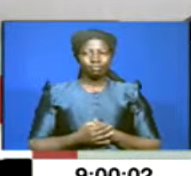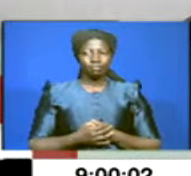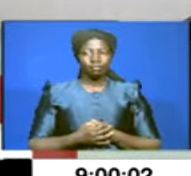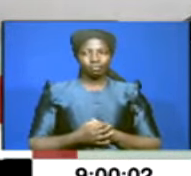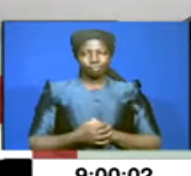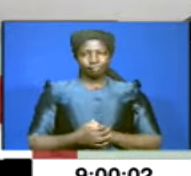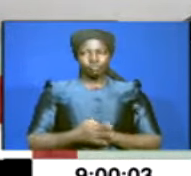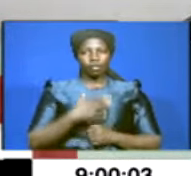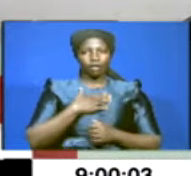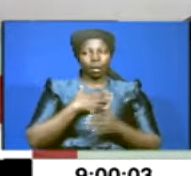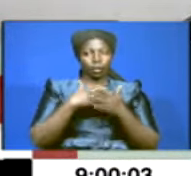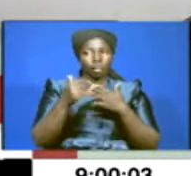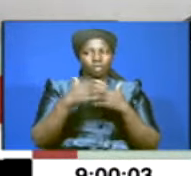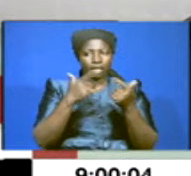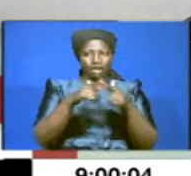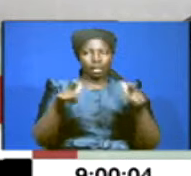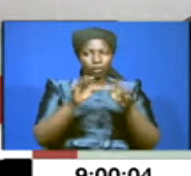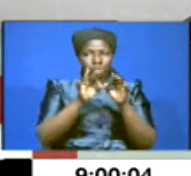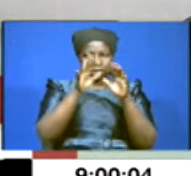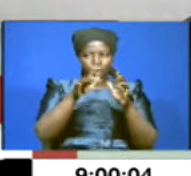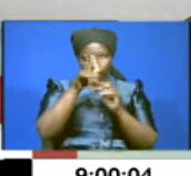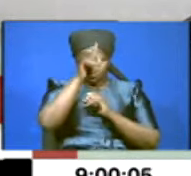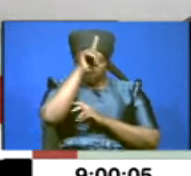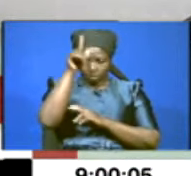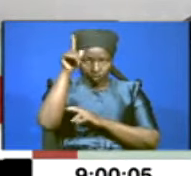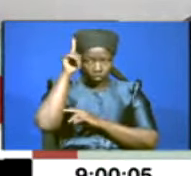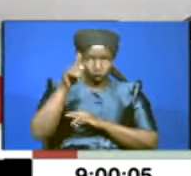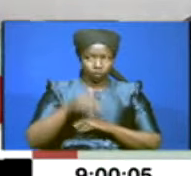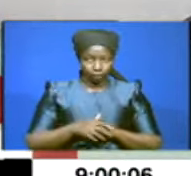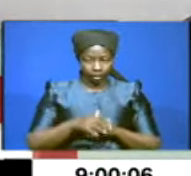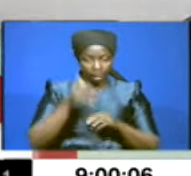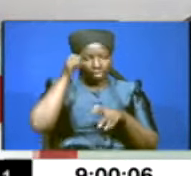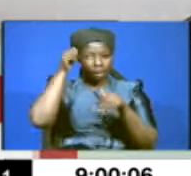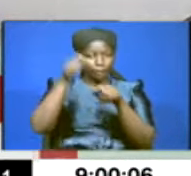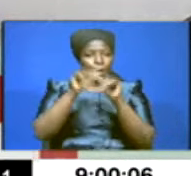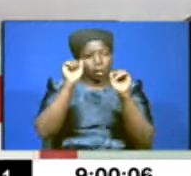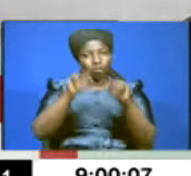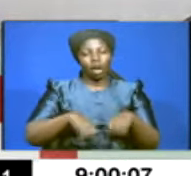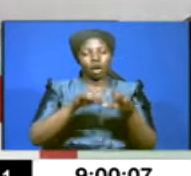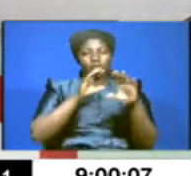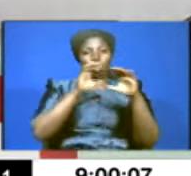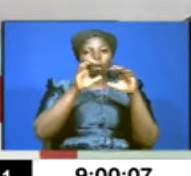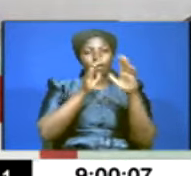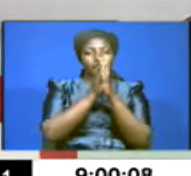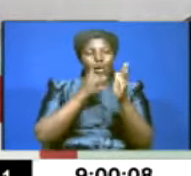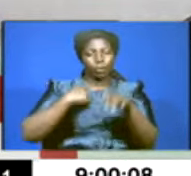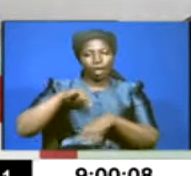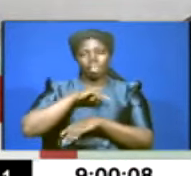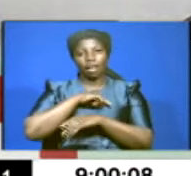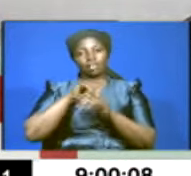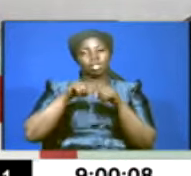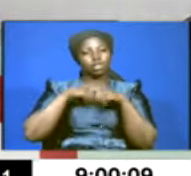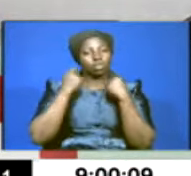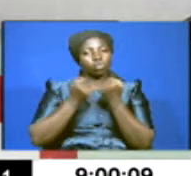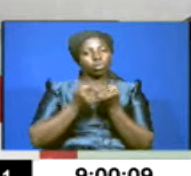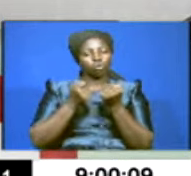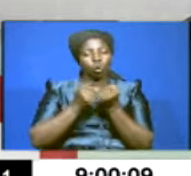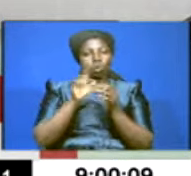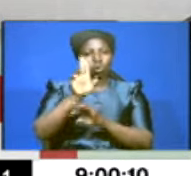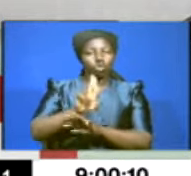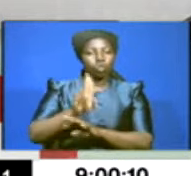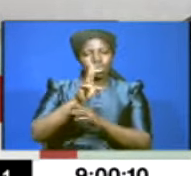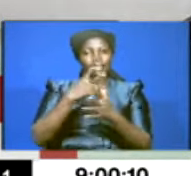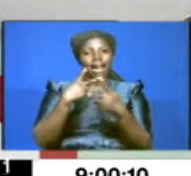Our sign language interpreter is Lucy Maura. Remember, you can get in touch with us, keep it social, using the handle and